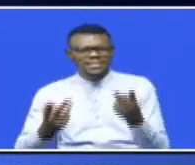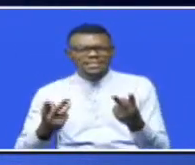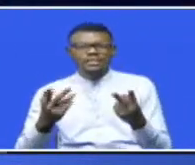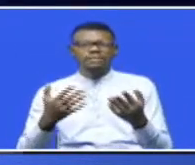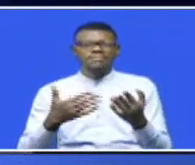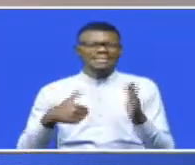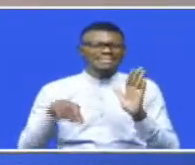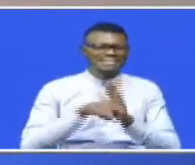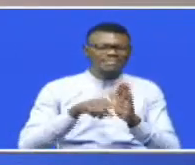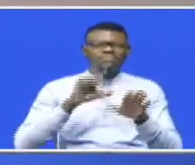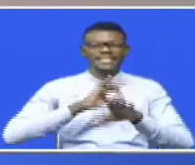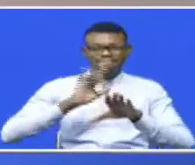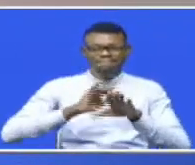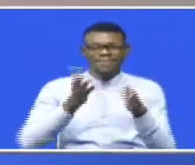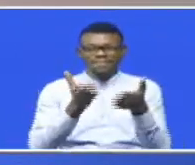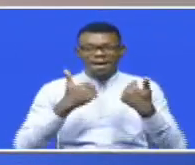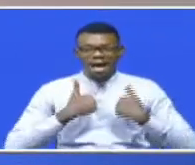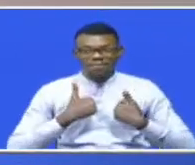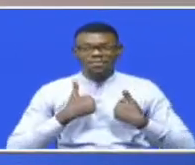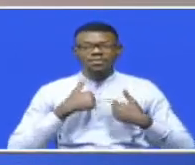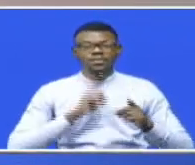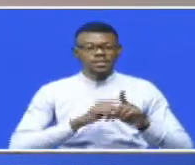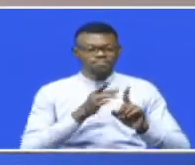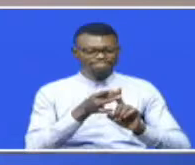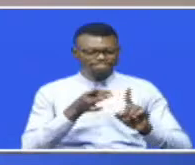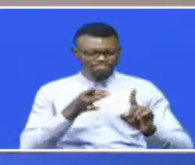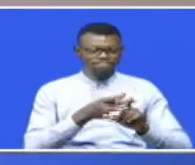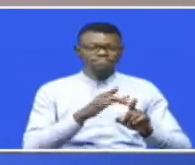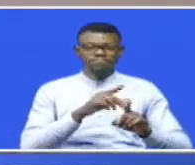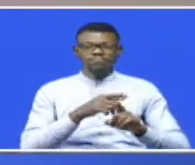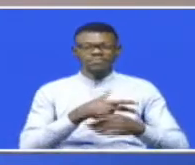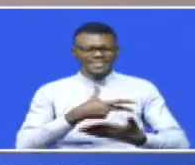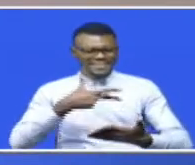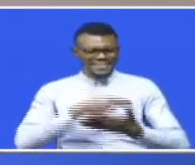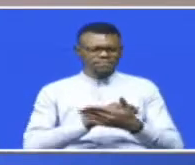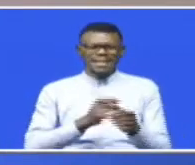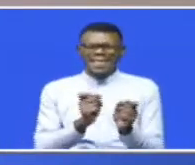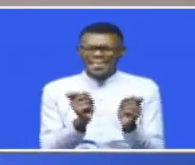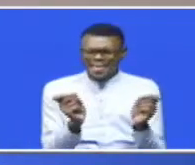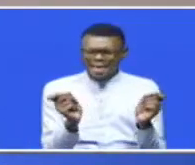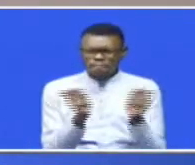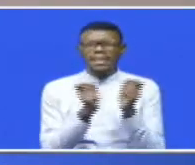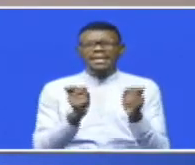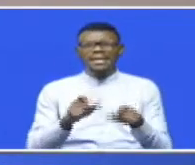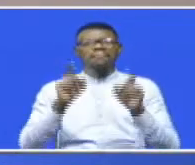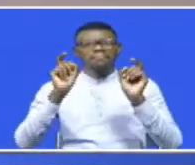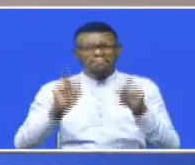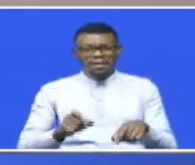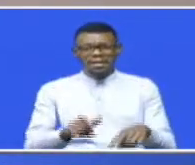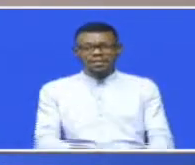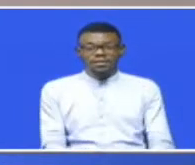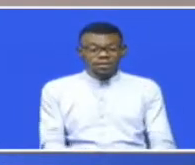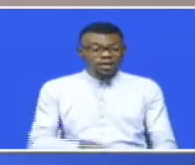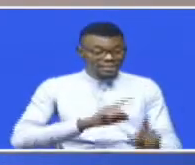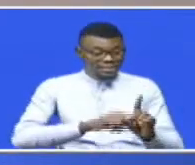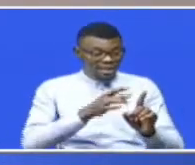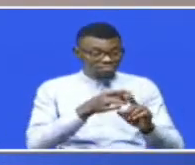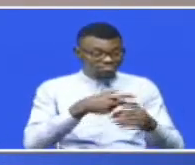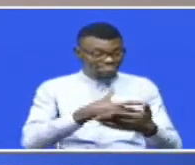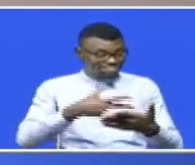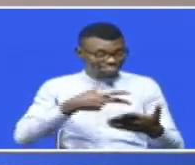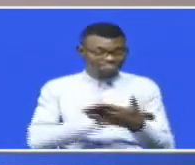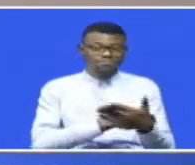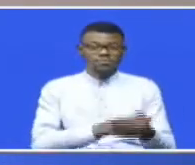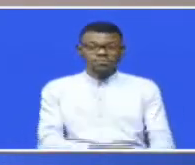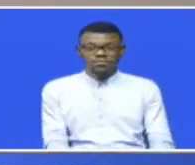cannot be ruled out. You know, when they're injecting the vaccine, pain in the site of the injection, some people reported pain both at the time of injection and